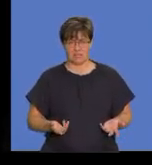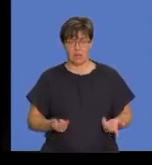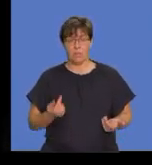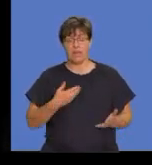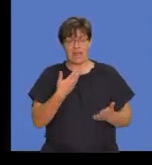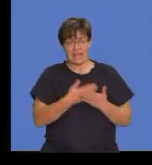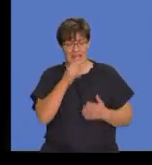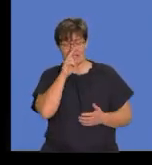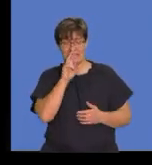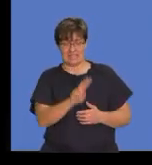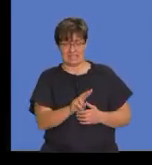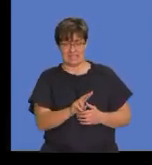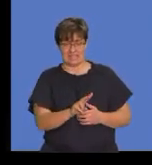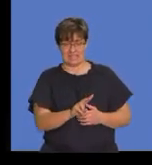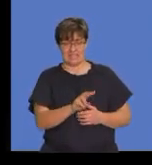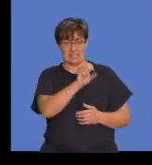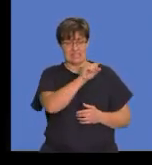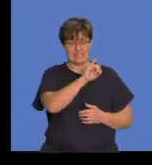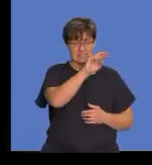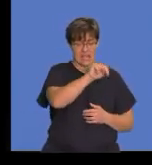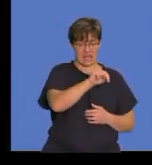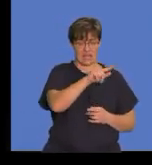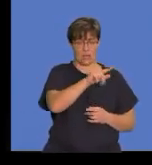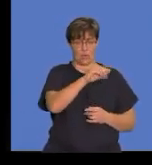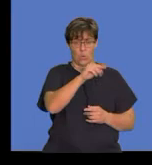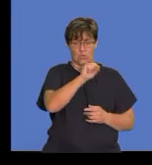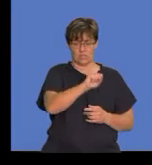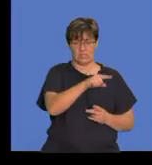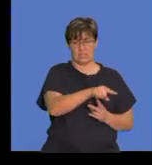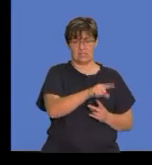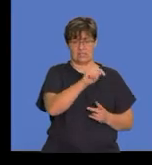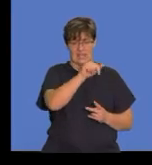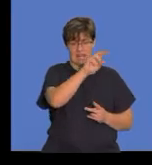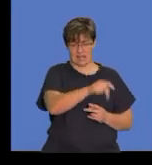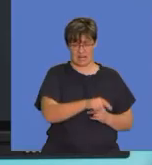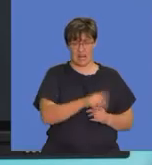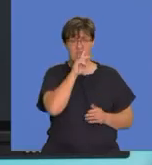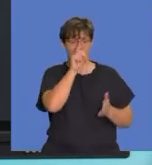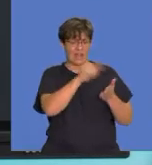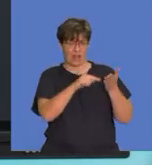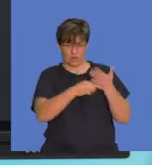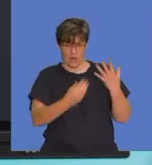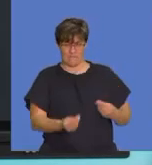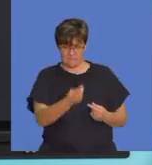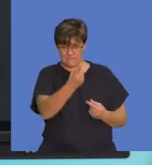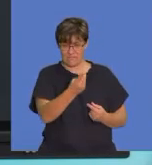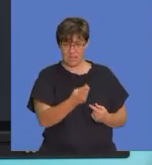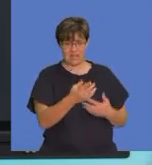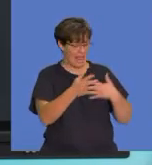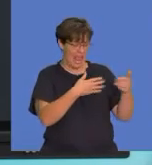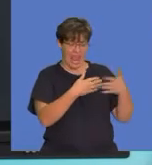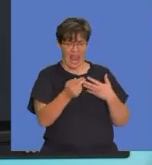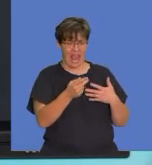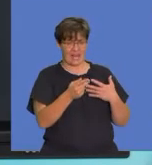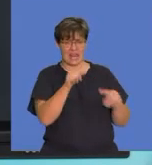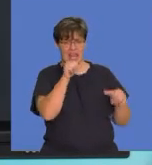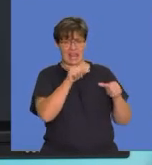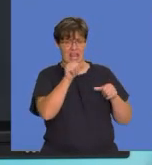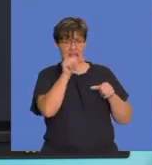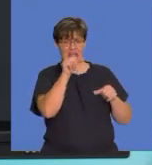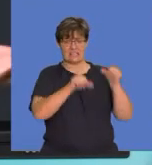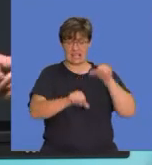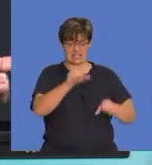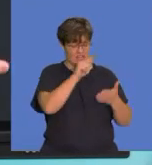It means that I can only see sine, cos, and tangent. I think if you own your calculator right